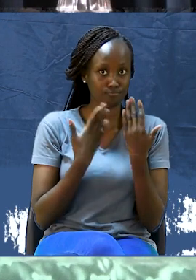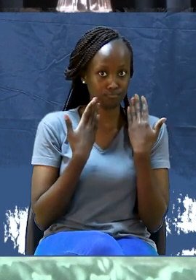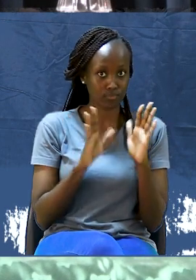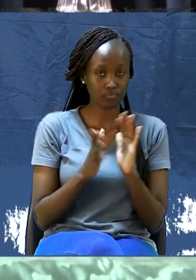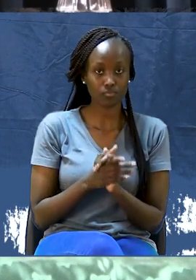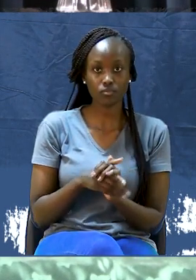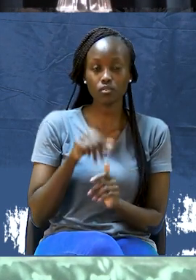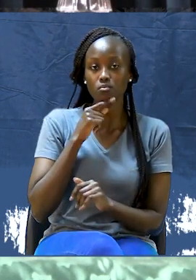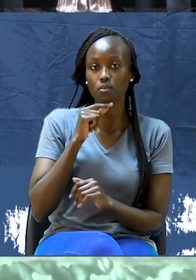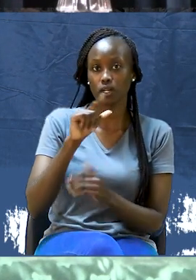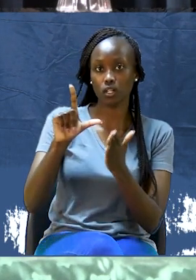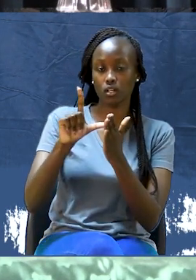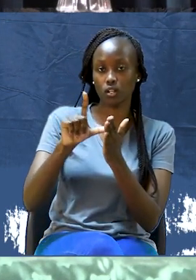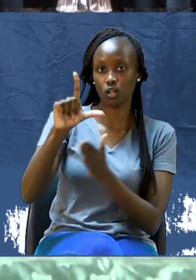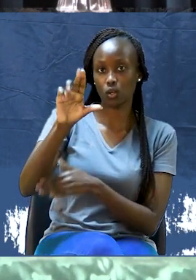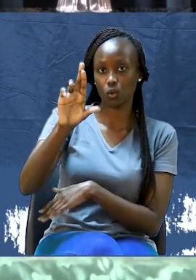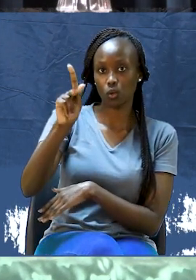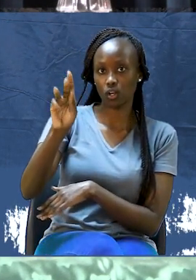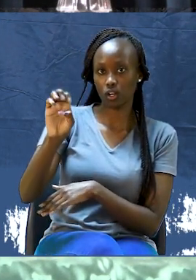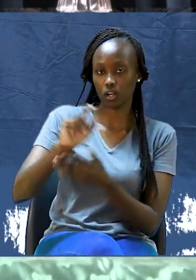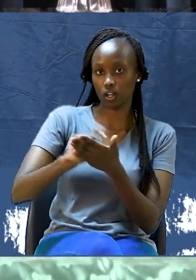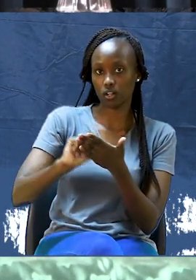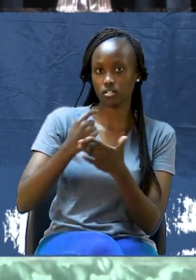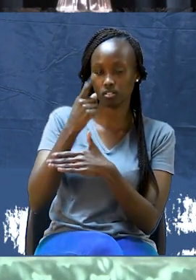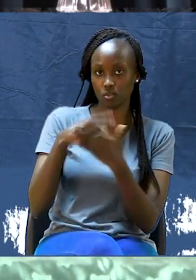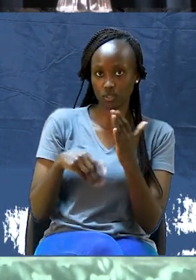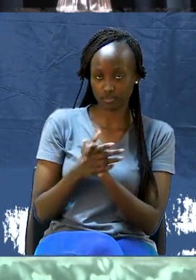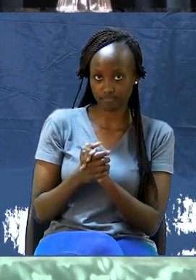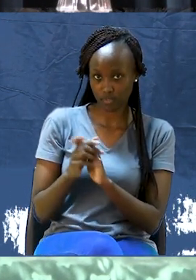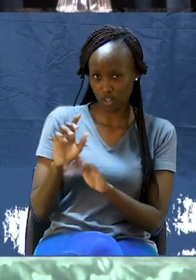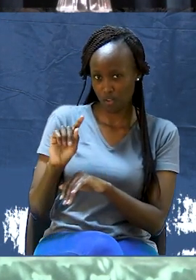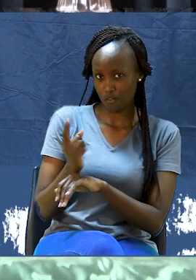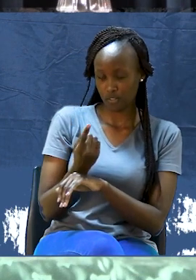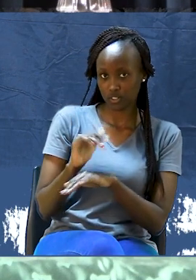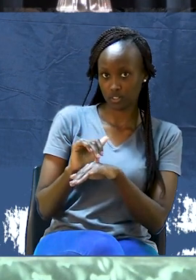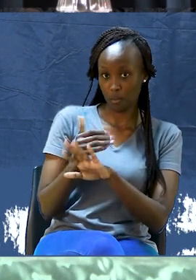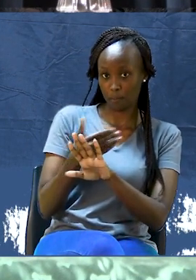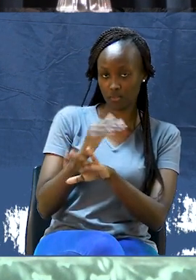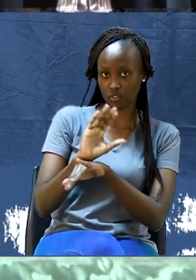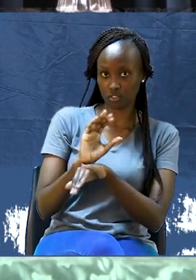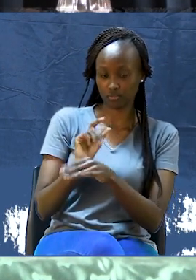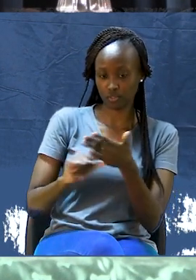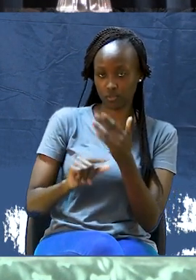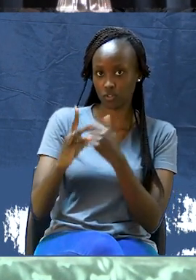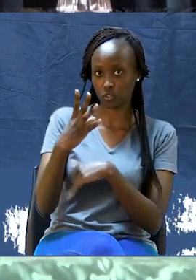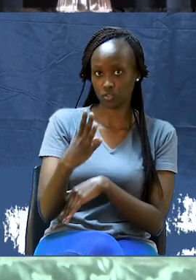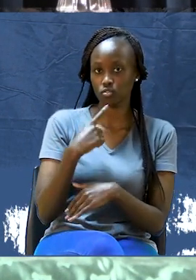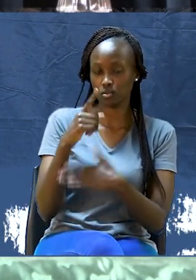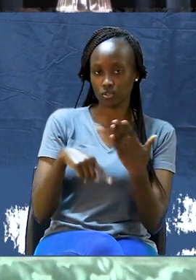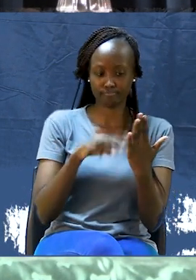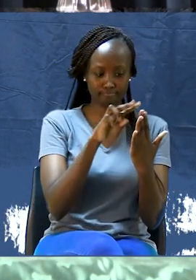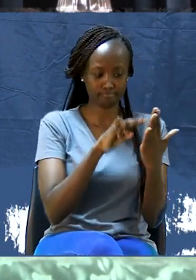Luke, who is writing there, makes a commentary about the early church, and he says in verse 42, and they, that